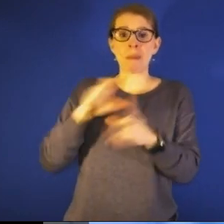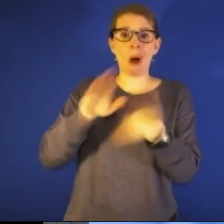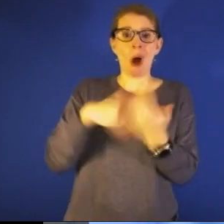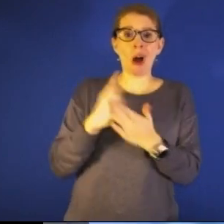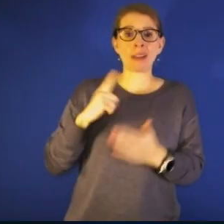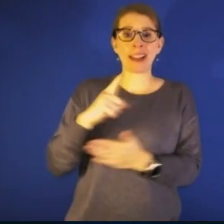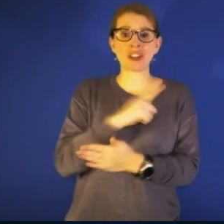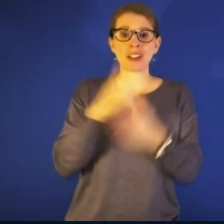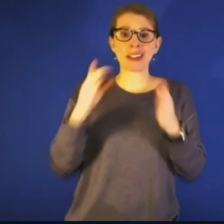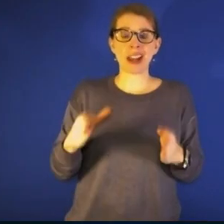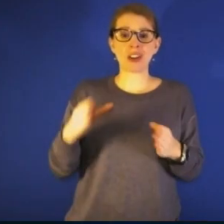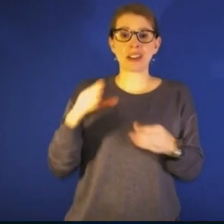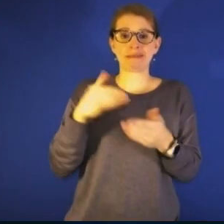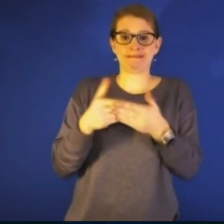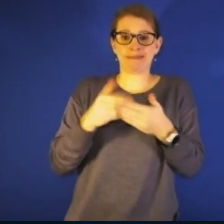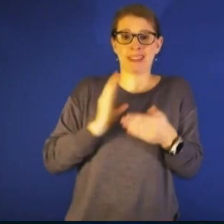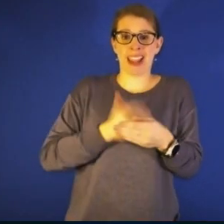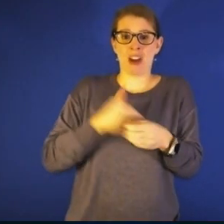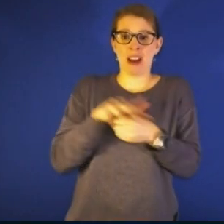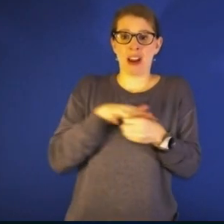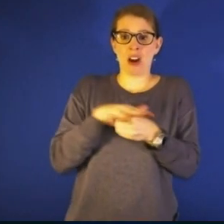area. Dr. Schrimsher.